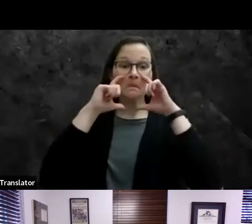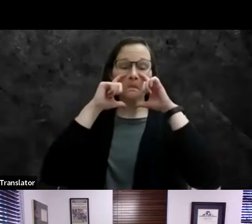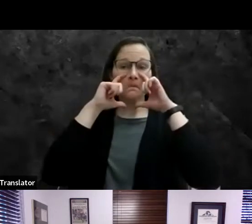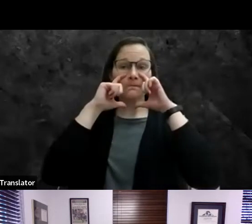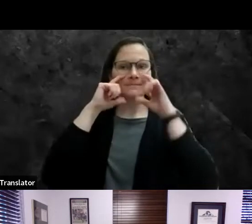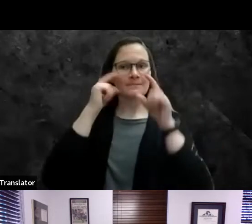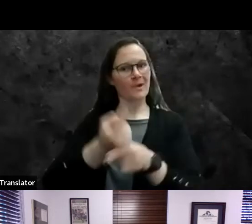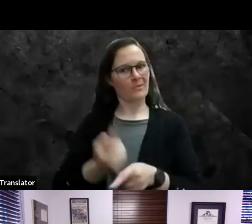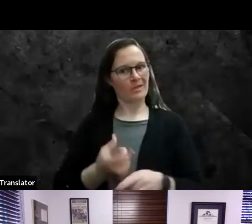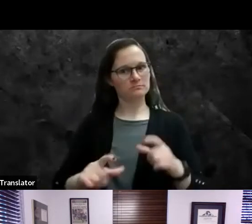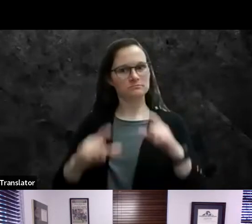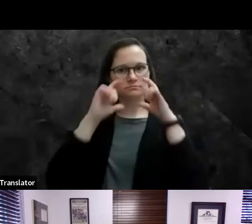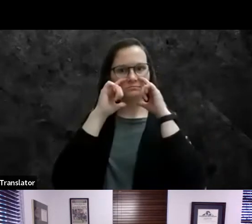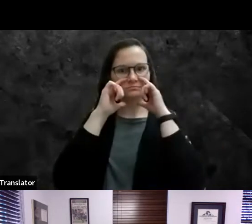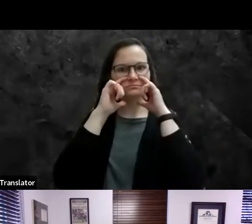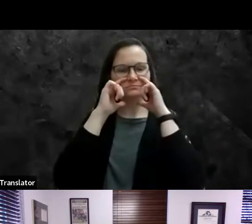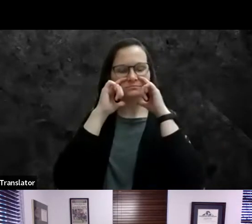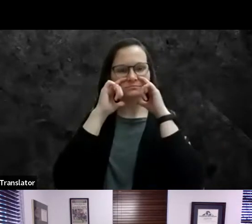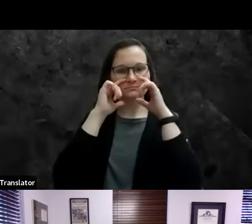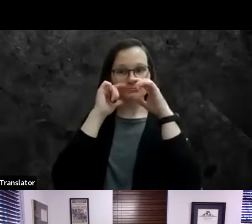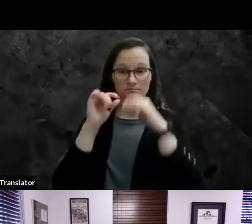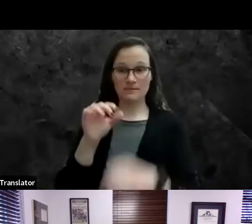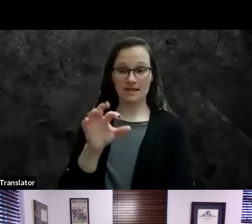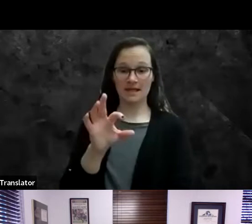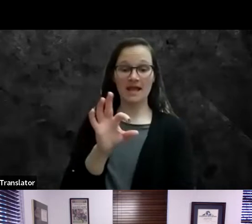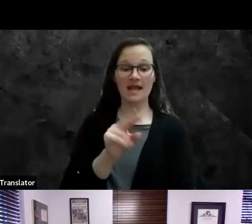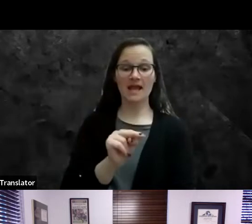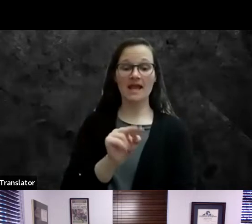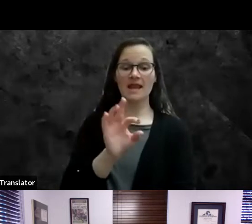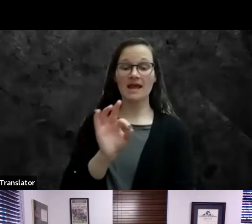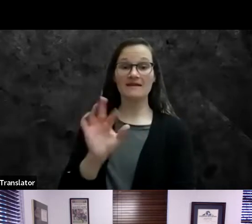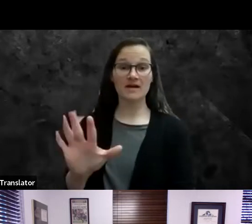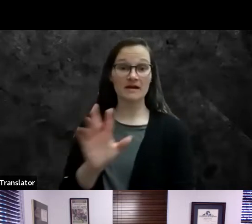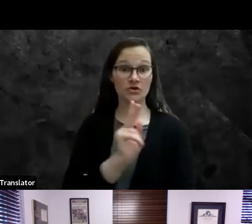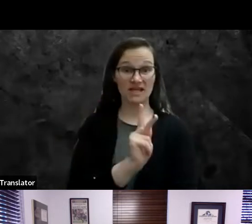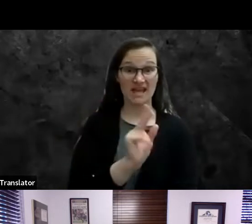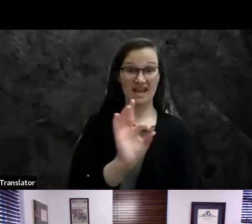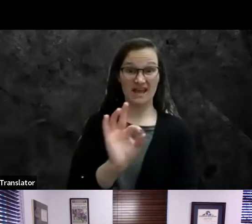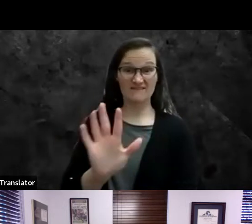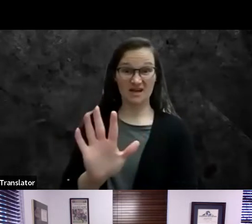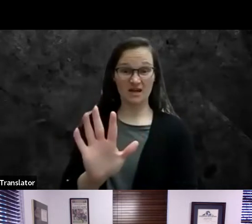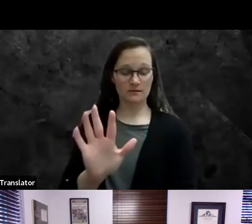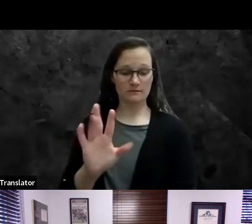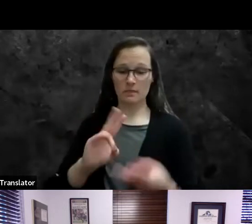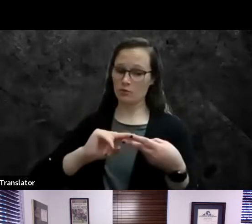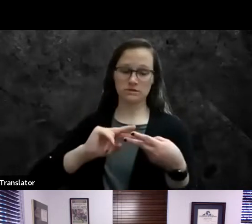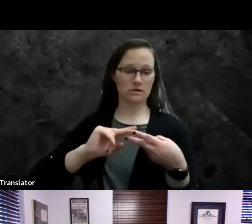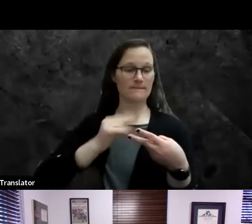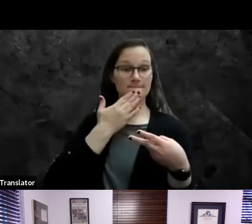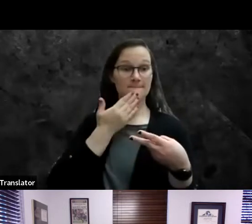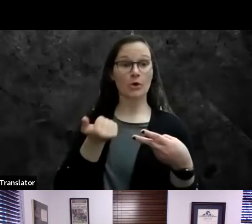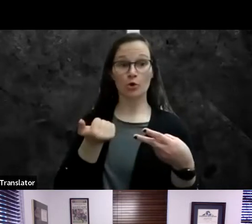properly. You know, ideally an N95 or KN95 mask is certainly